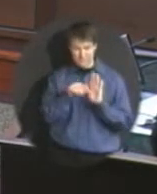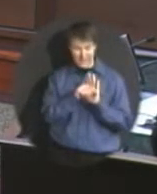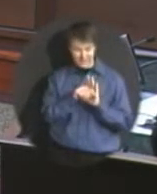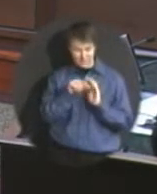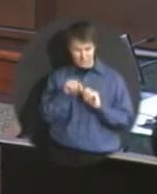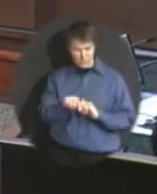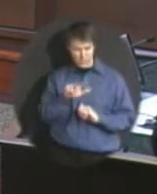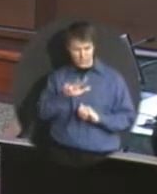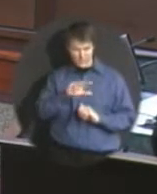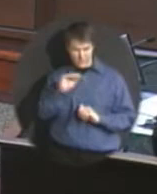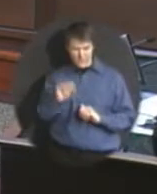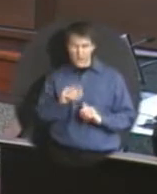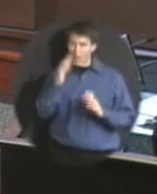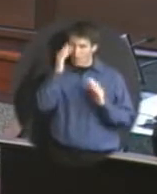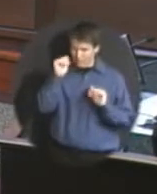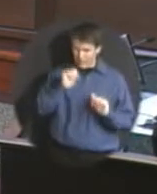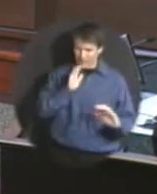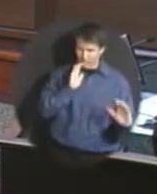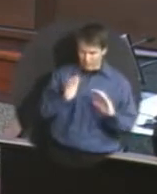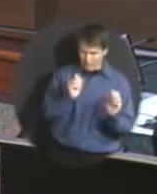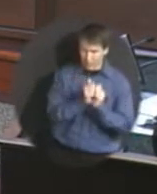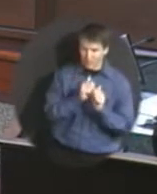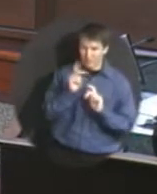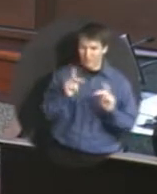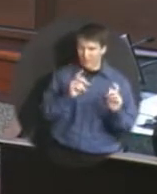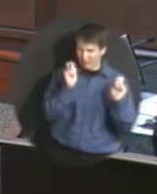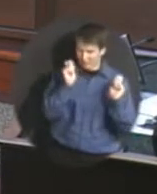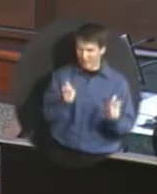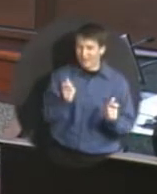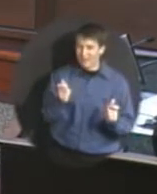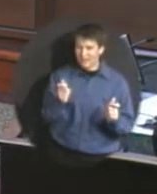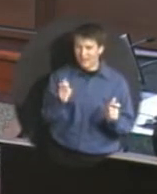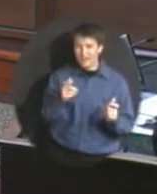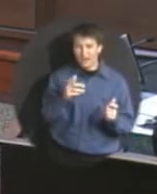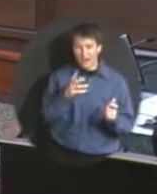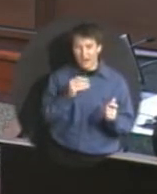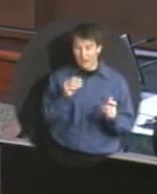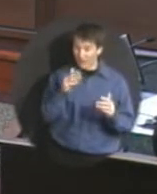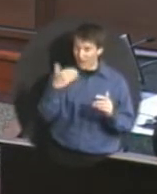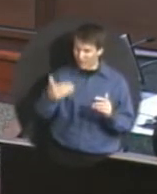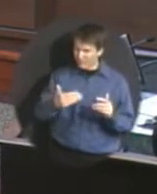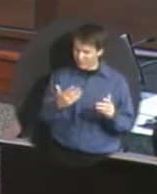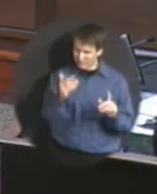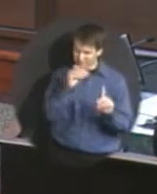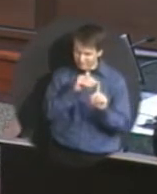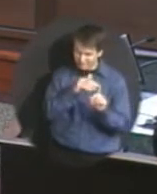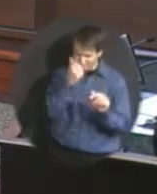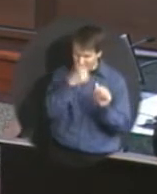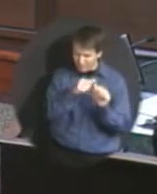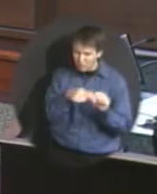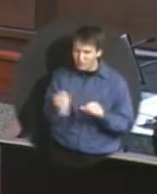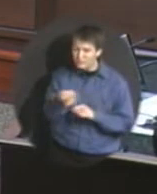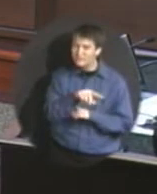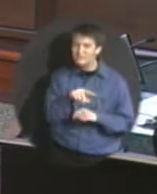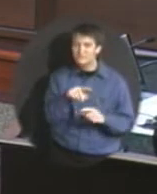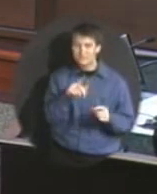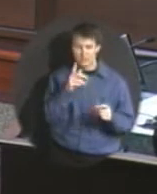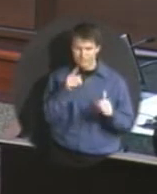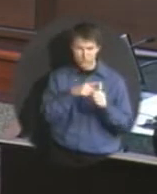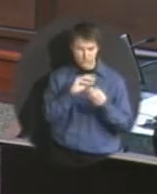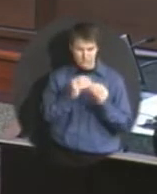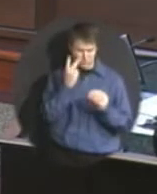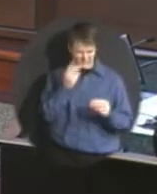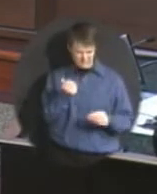And I would hope that we could communicate that to the public very, very quickly and very often, because they're gonna look at that, and the first number they're gonna see